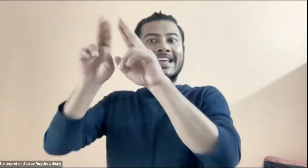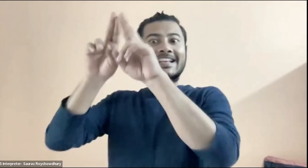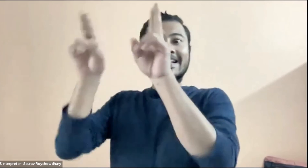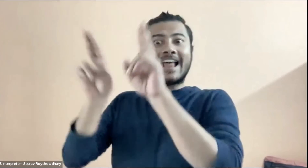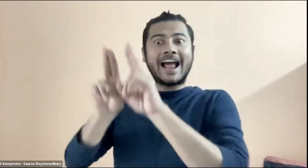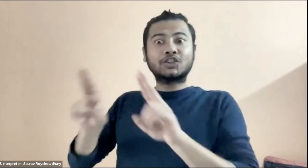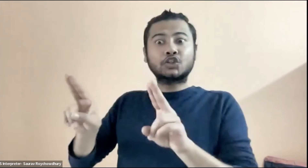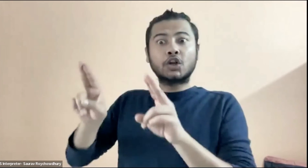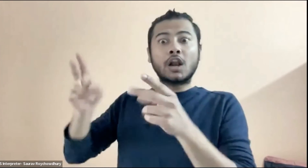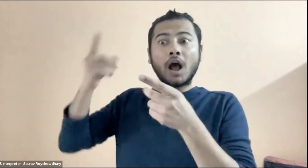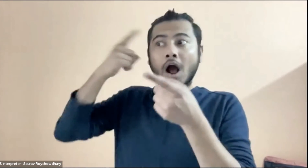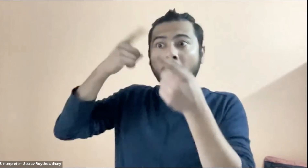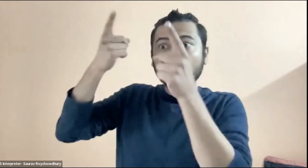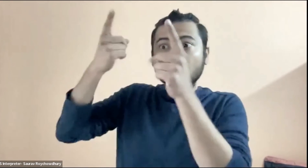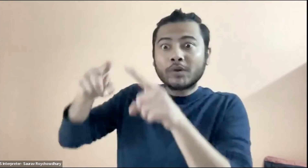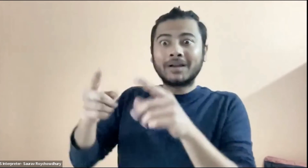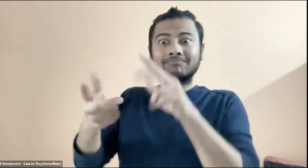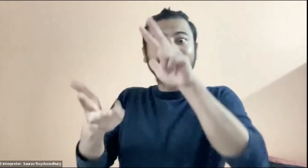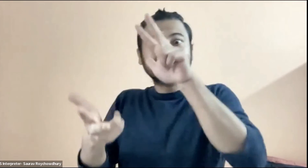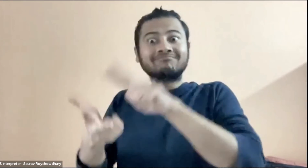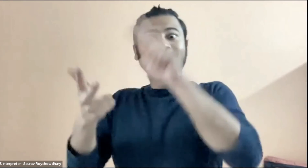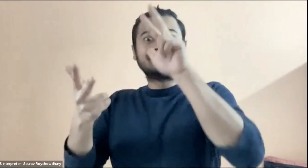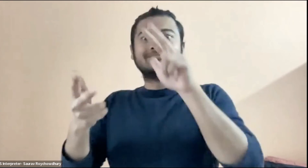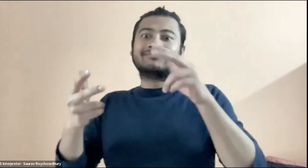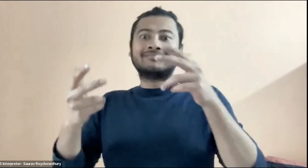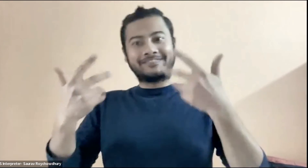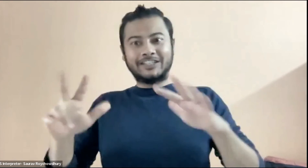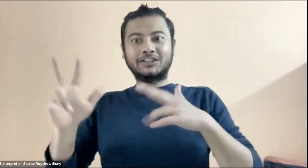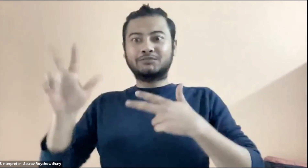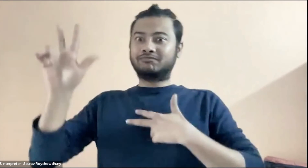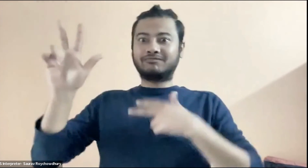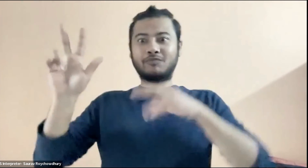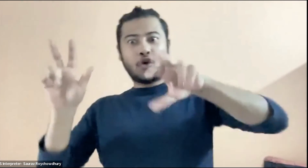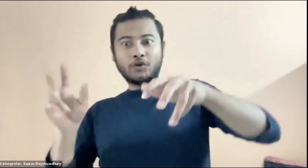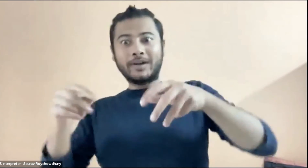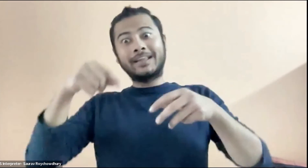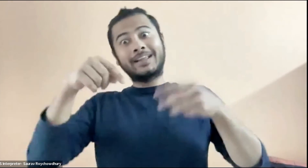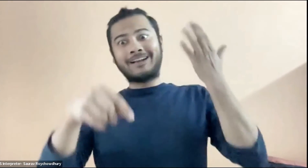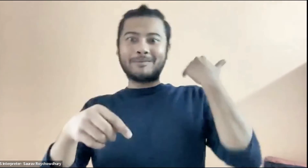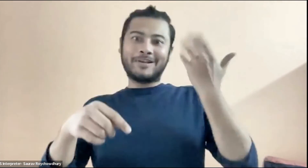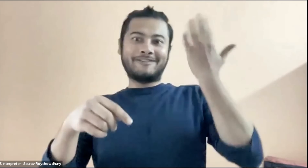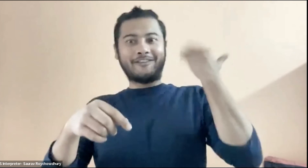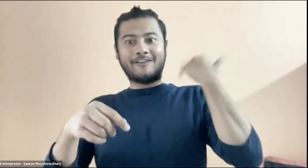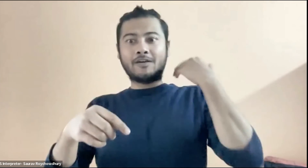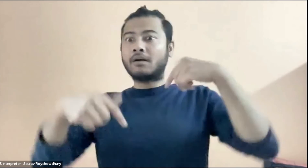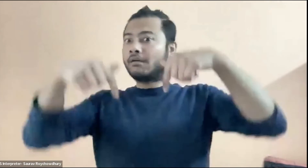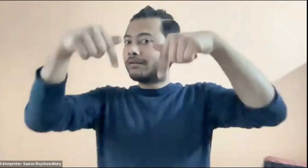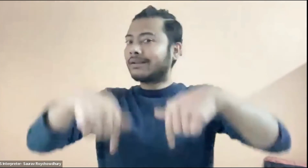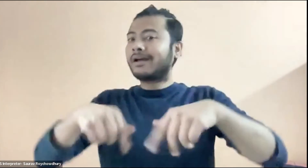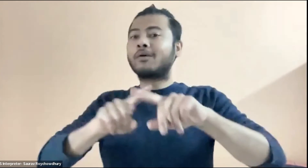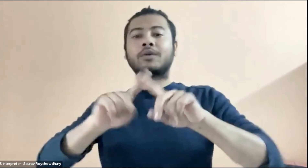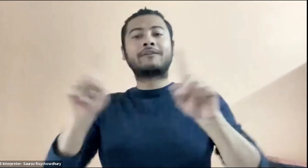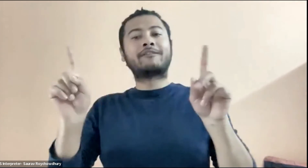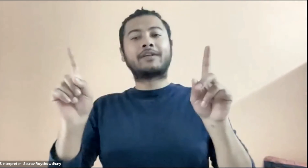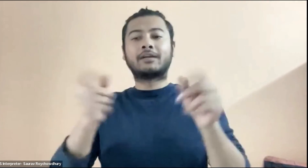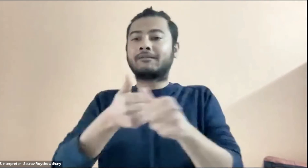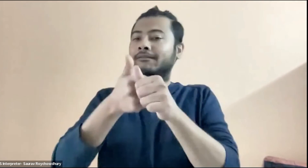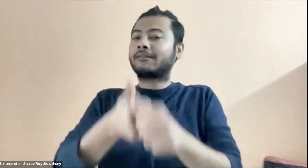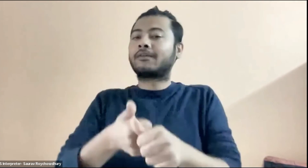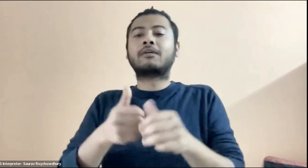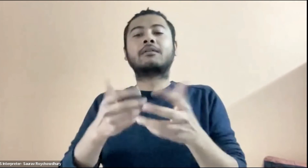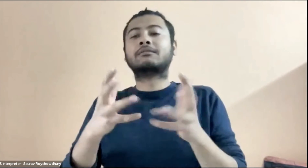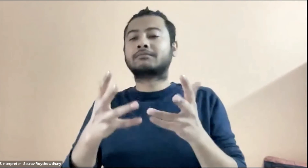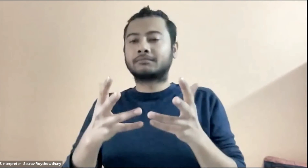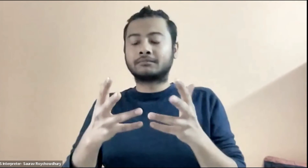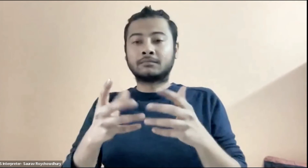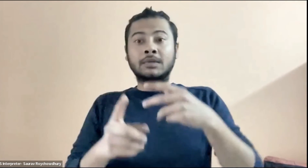and early 2000s, probably cannot be done anymore. The second thing is around COVID. I think COVID both tells us how,